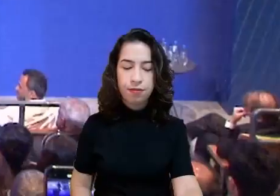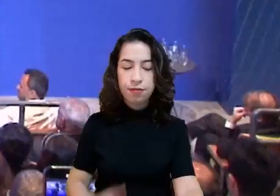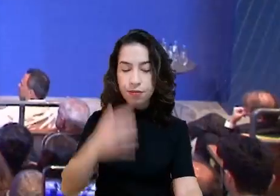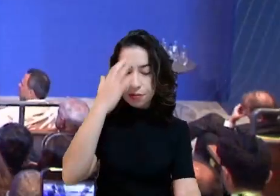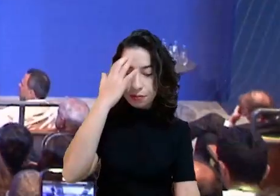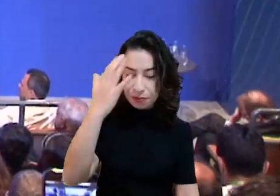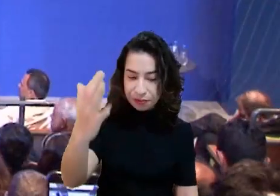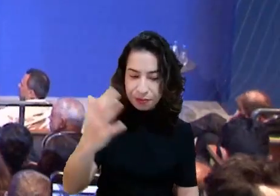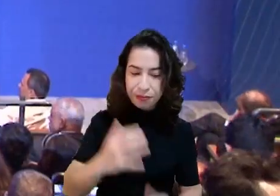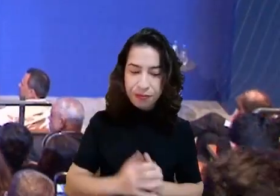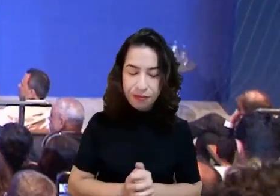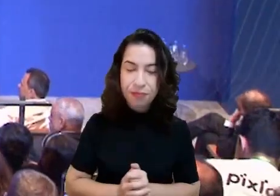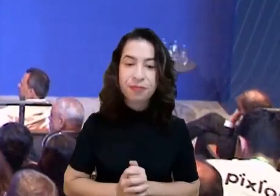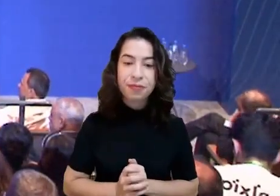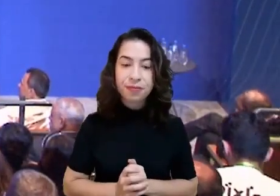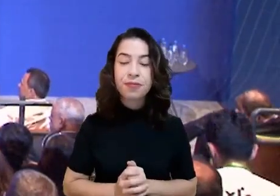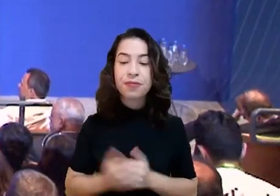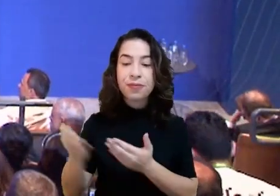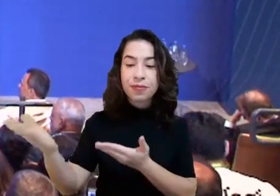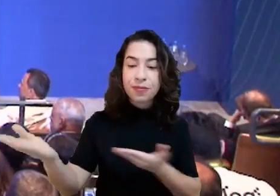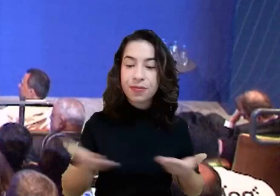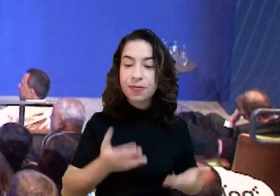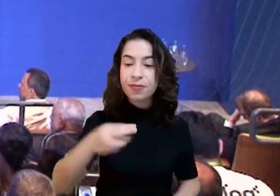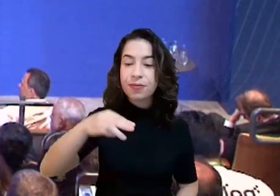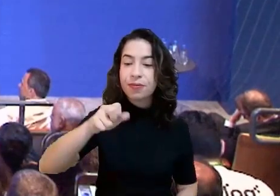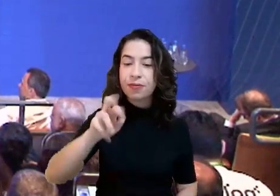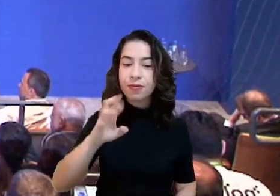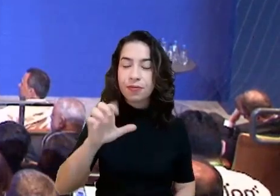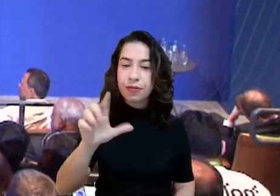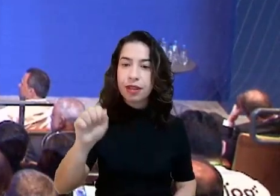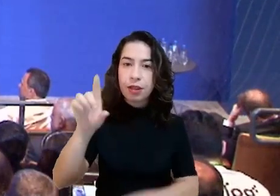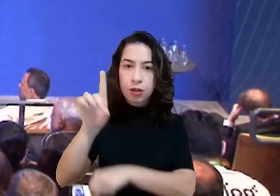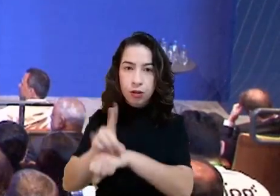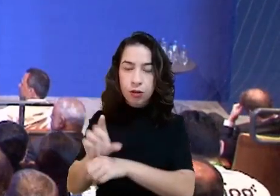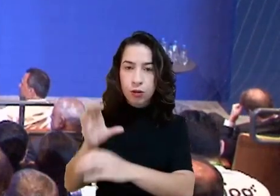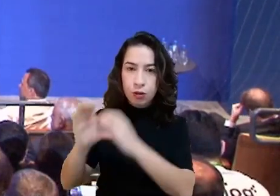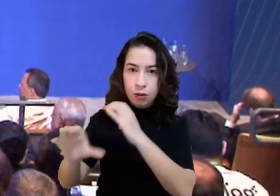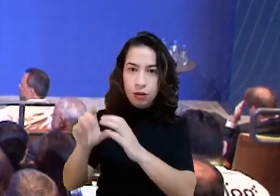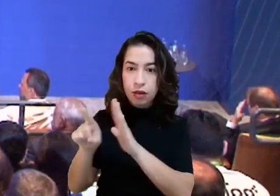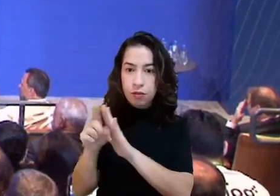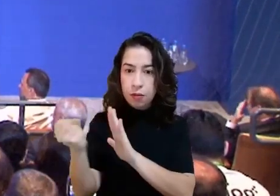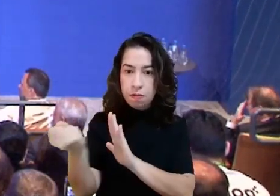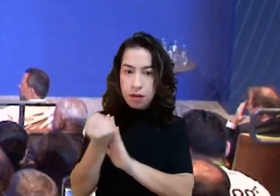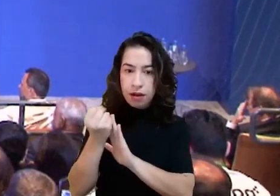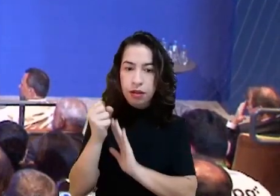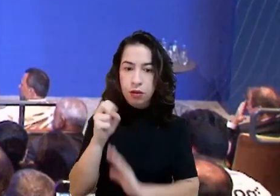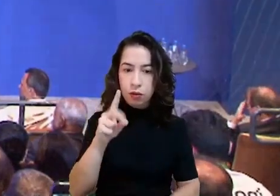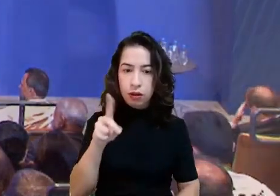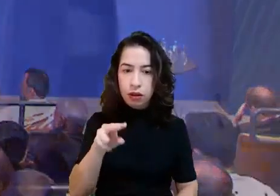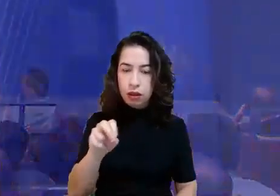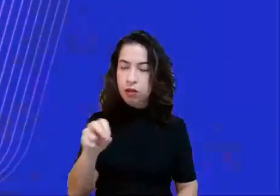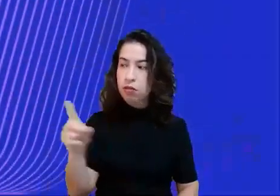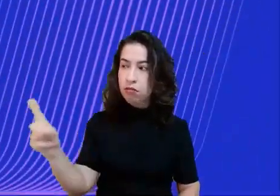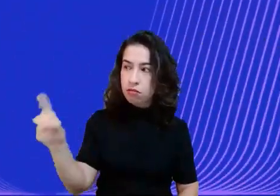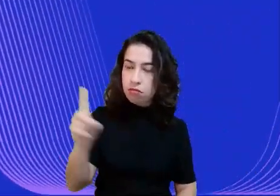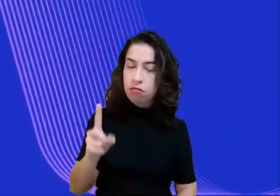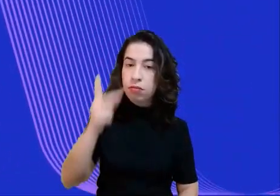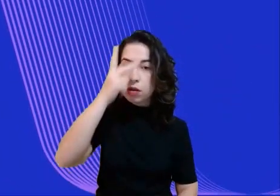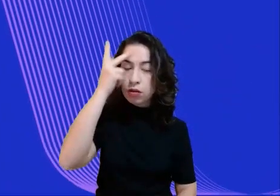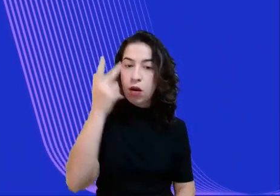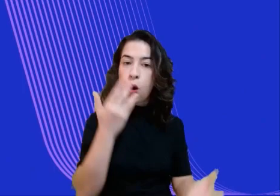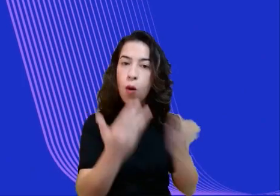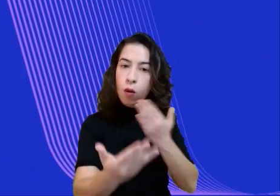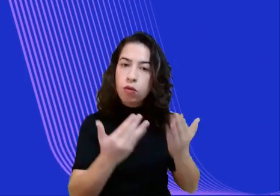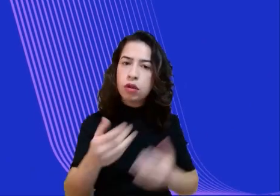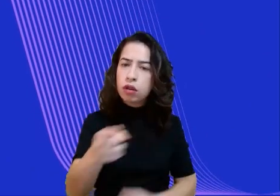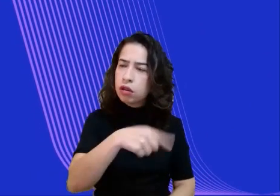Thank you, and to continue now, Marcela, the Director of Communications, she's going to talk to some people to see